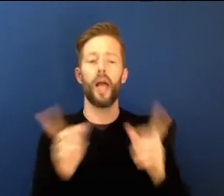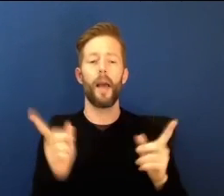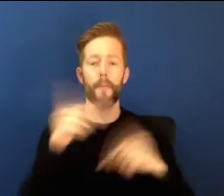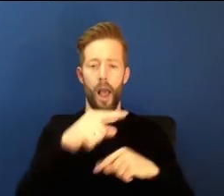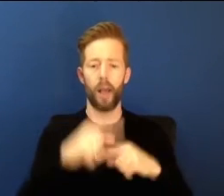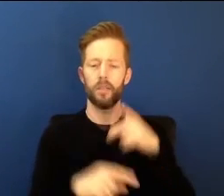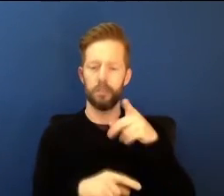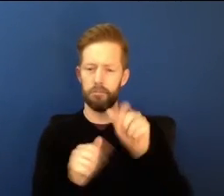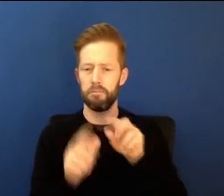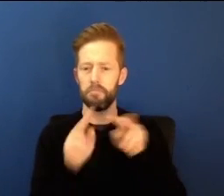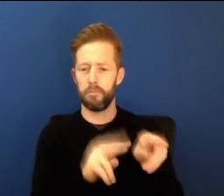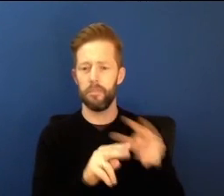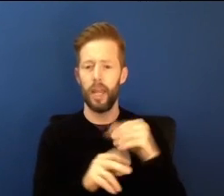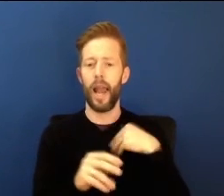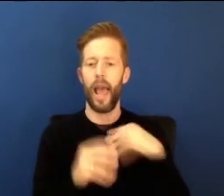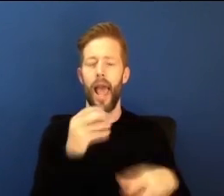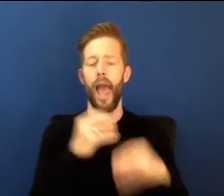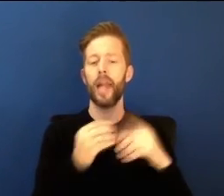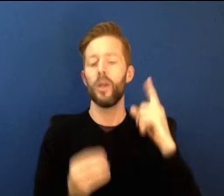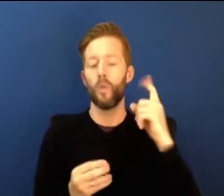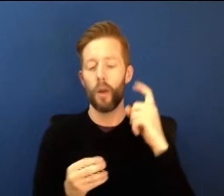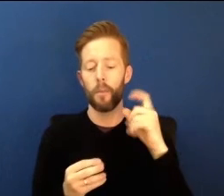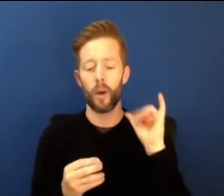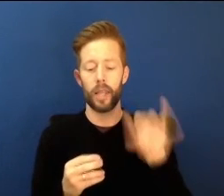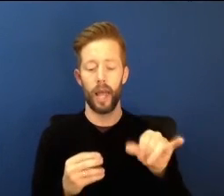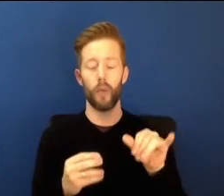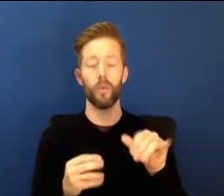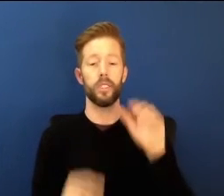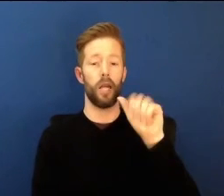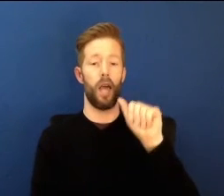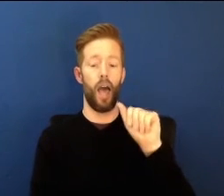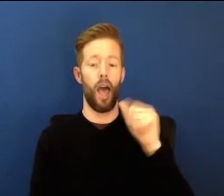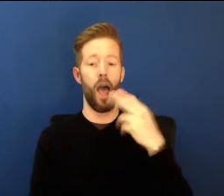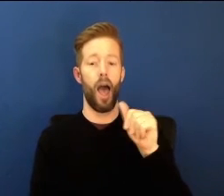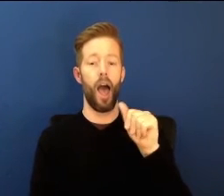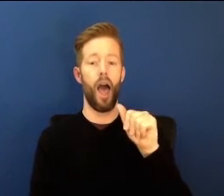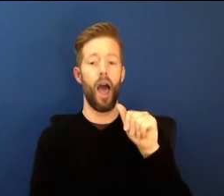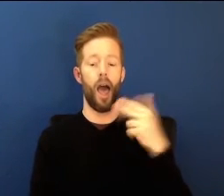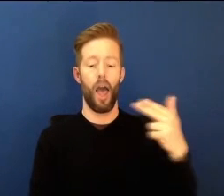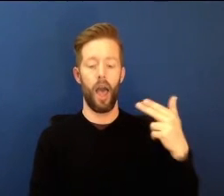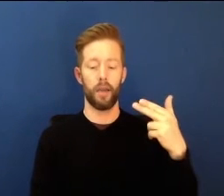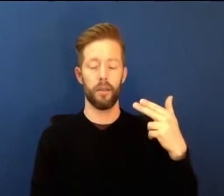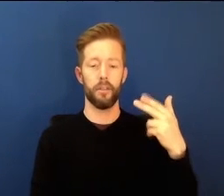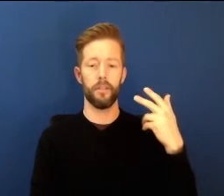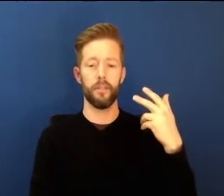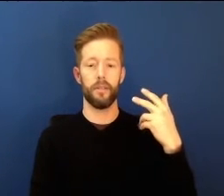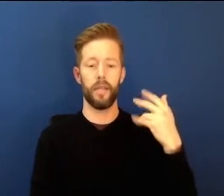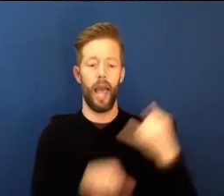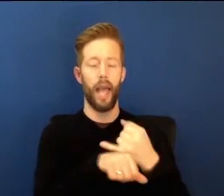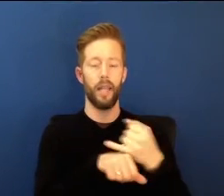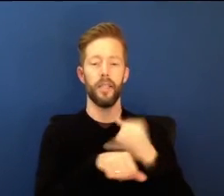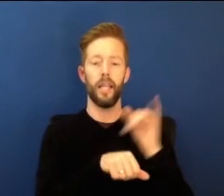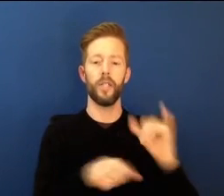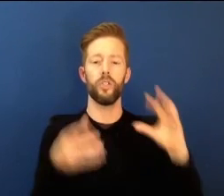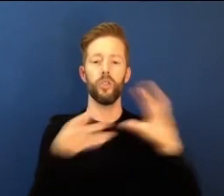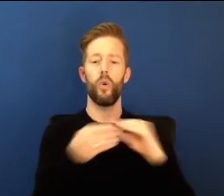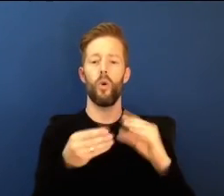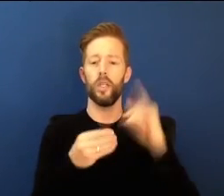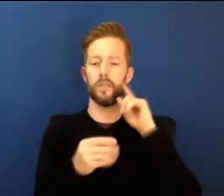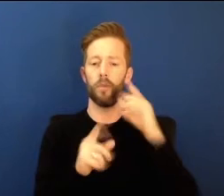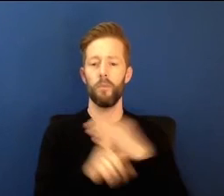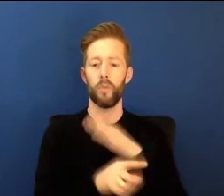box. So you should be able to get to that. And then I also added one more, which is Aha Island, which is stories for preschoolers